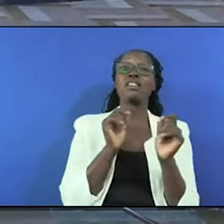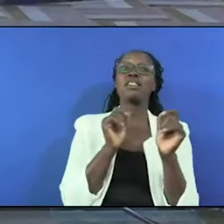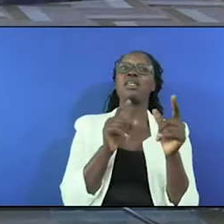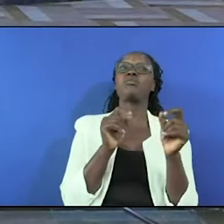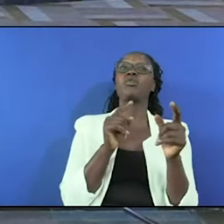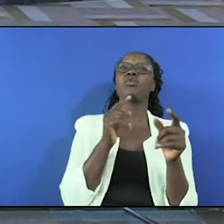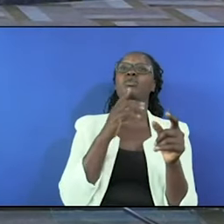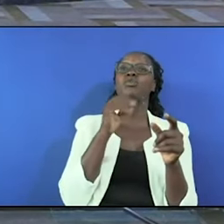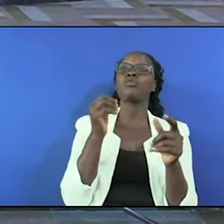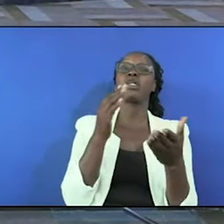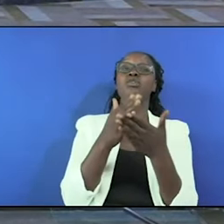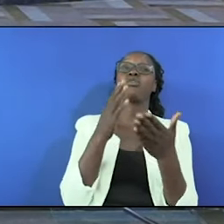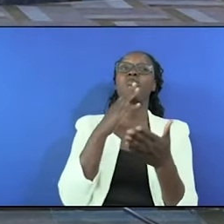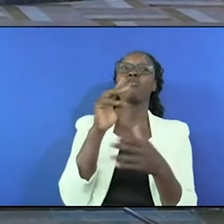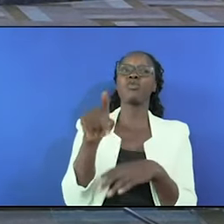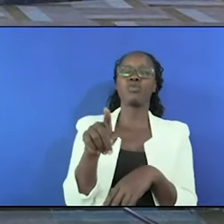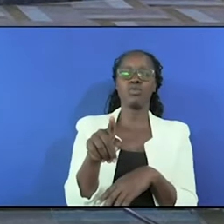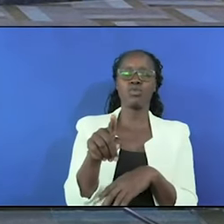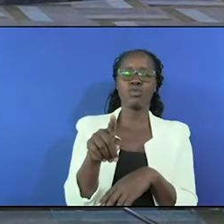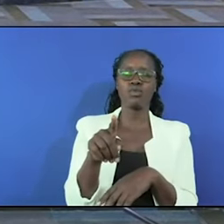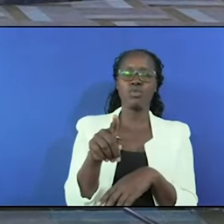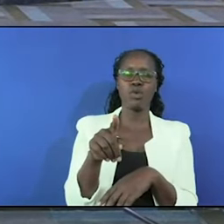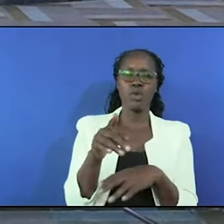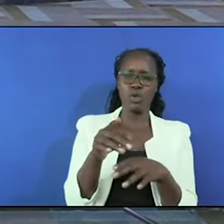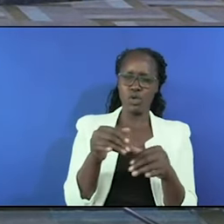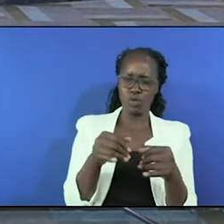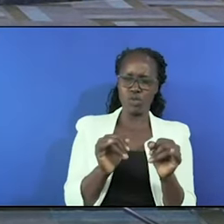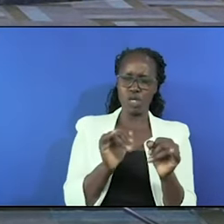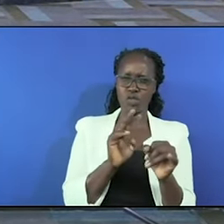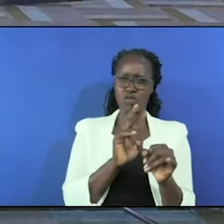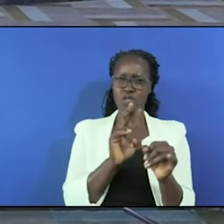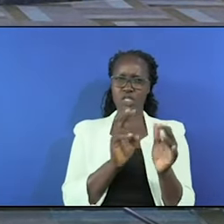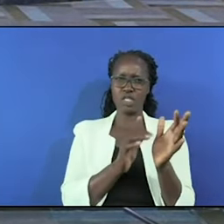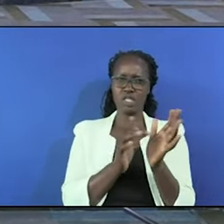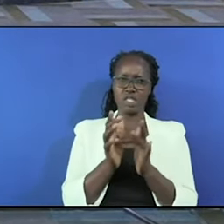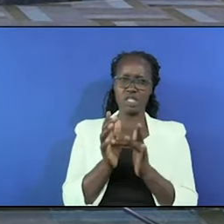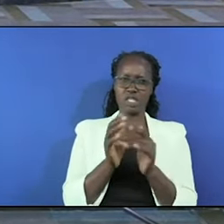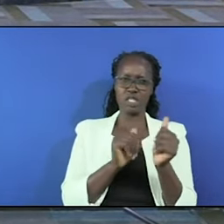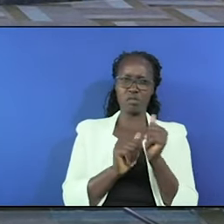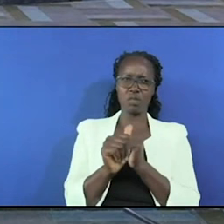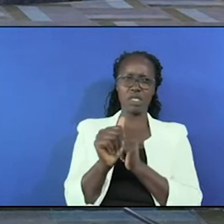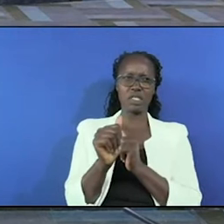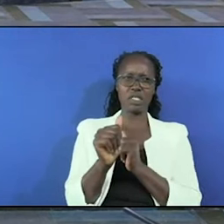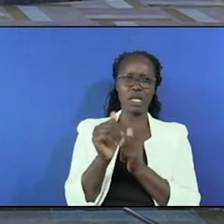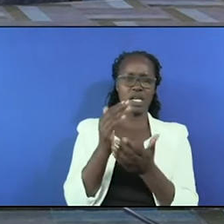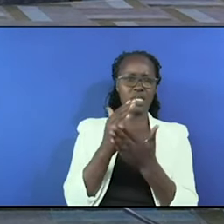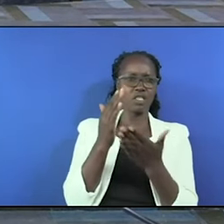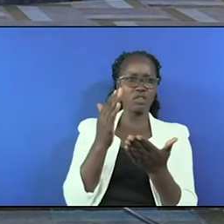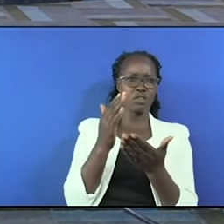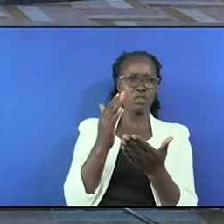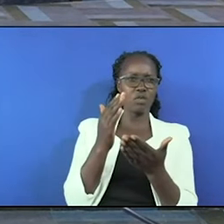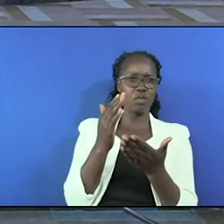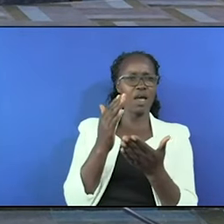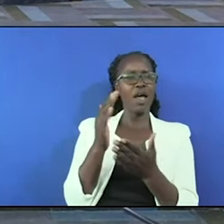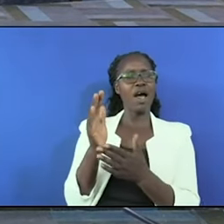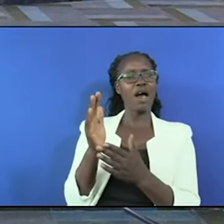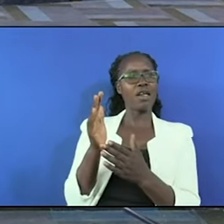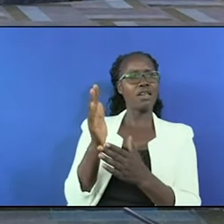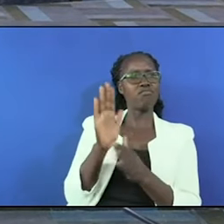to me. Jesus will stop for you. He was trying to see Jesus. He climbed on a sycamore